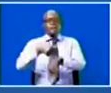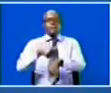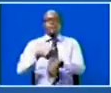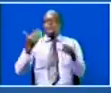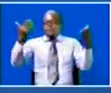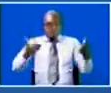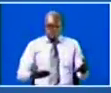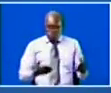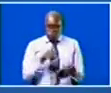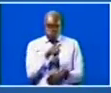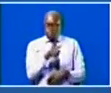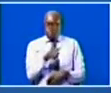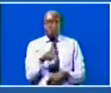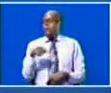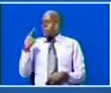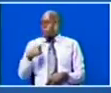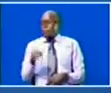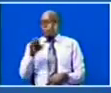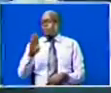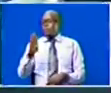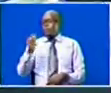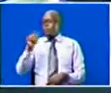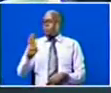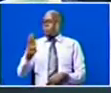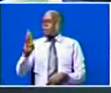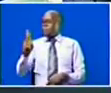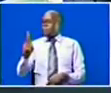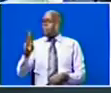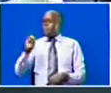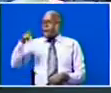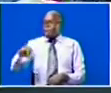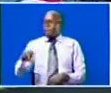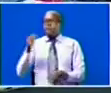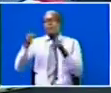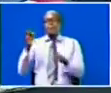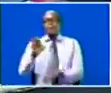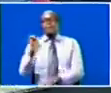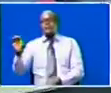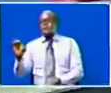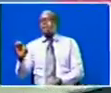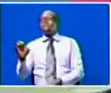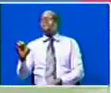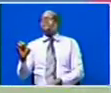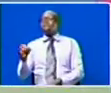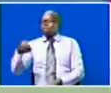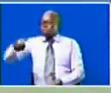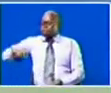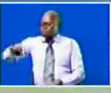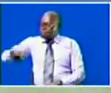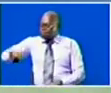Let me just introduce him once more. Babu Owino, Member of Parliament for Embakasi East. It's great to see you. Let me get my handshake